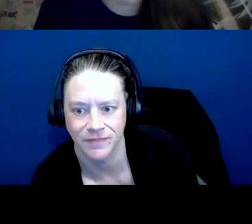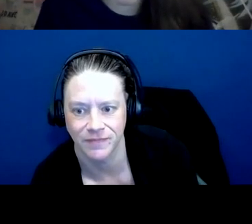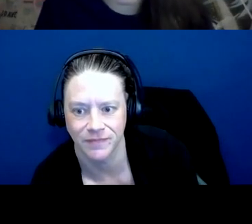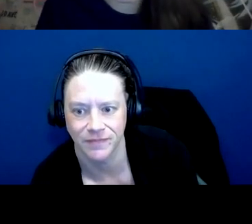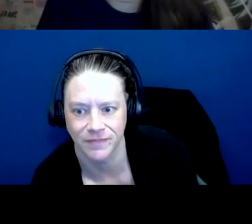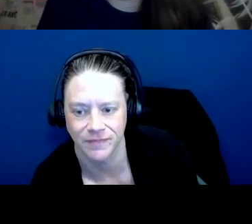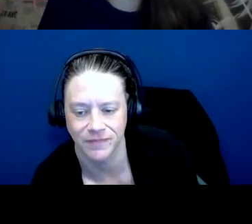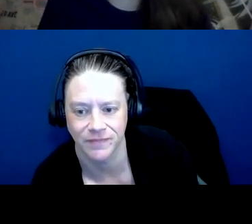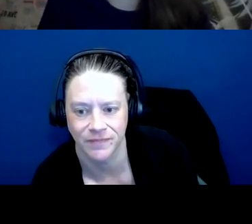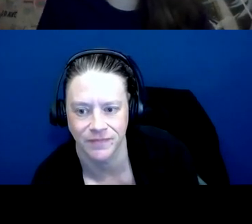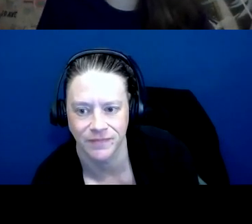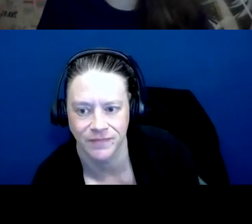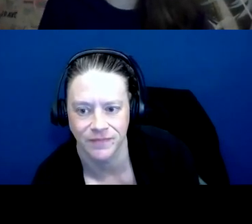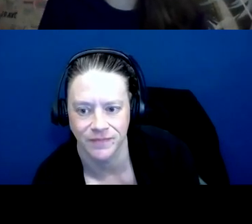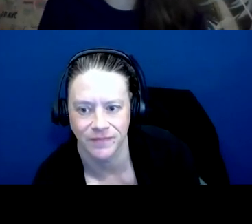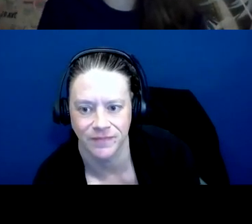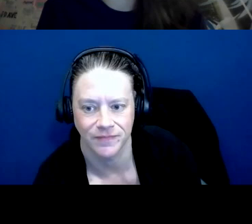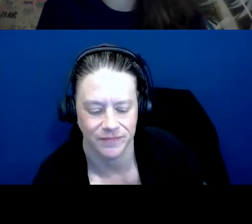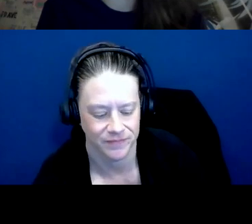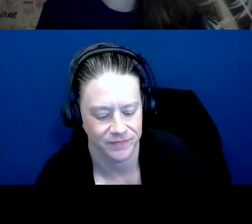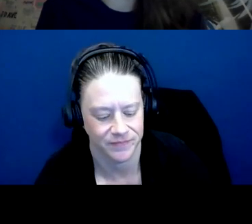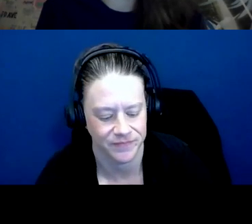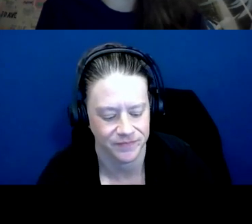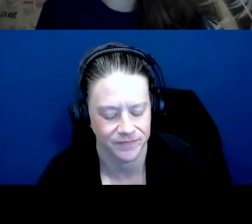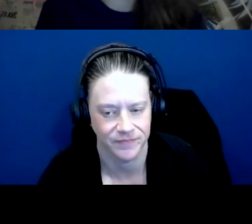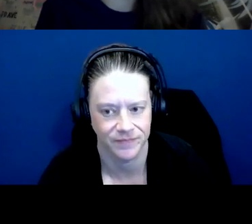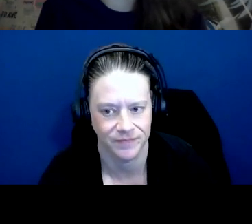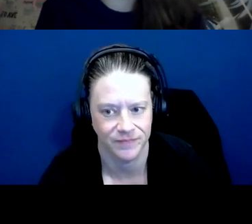can everybody see my presentation?